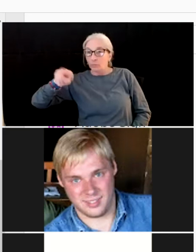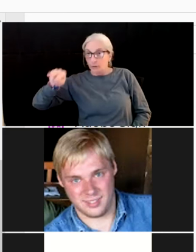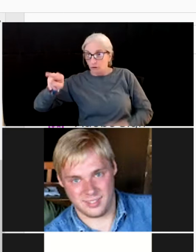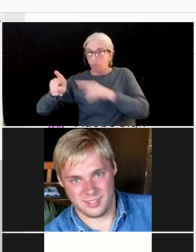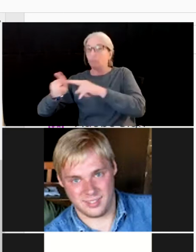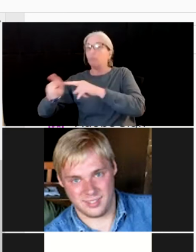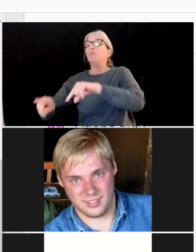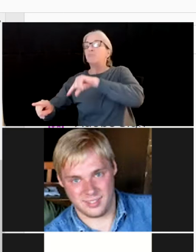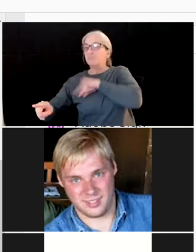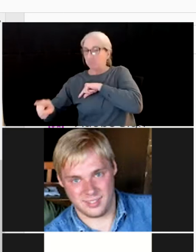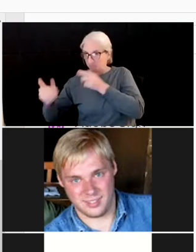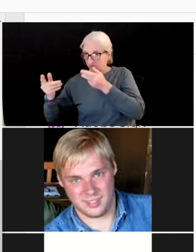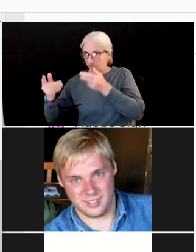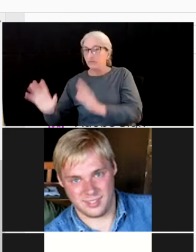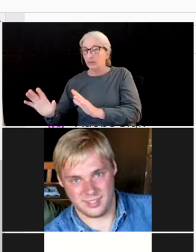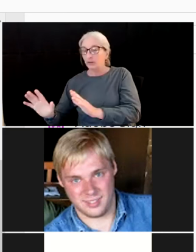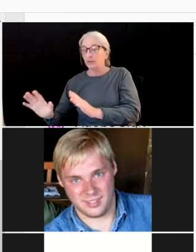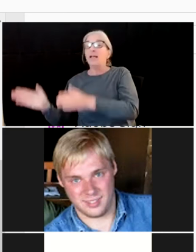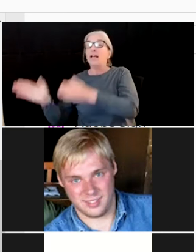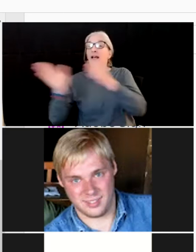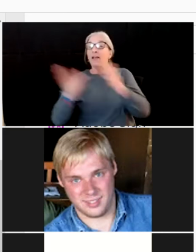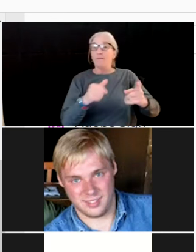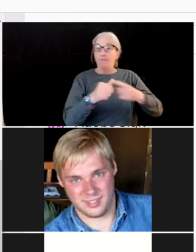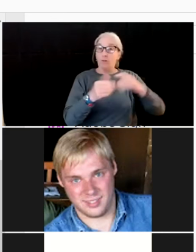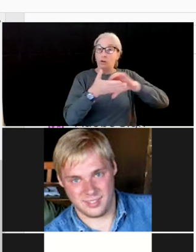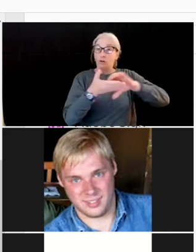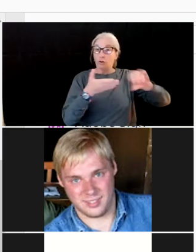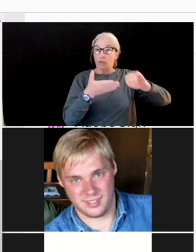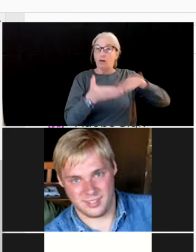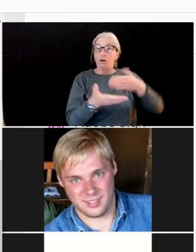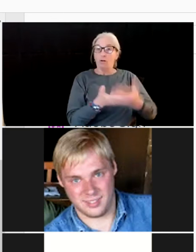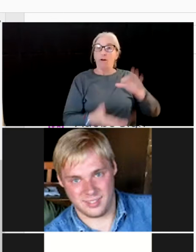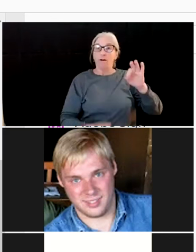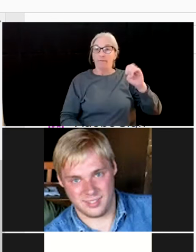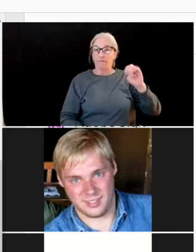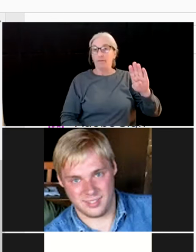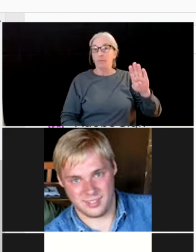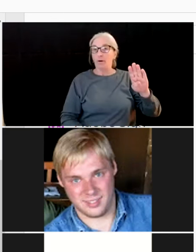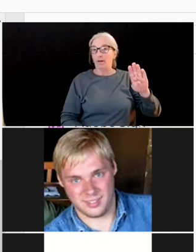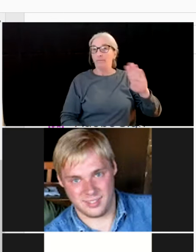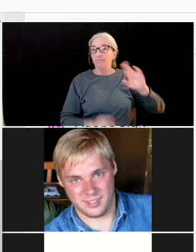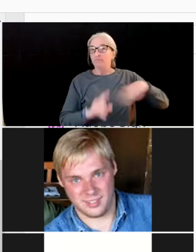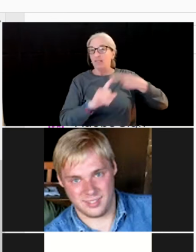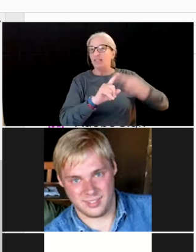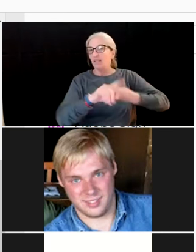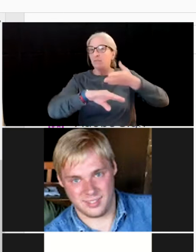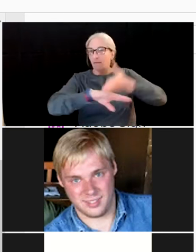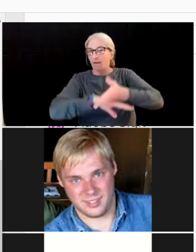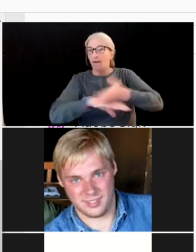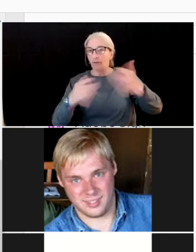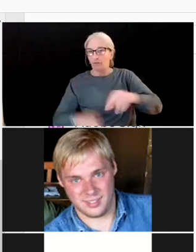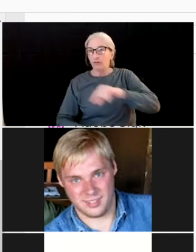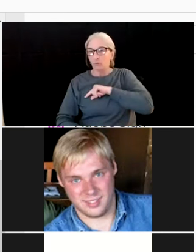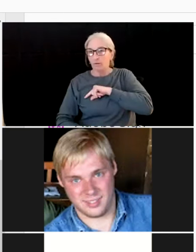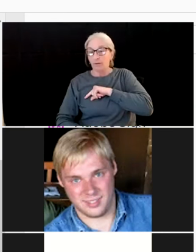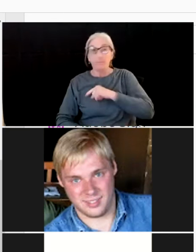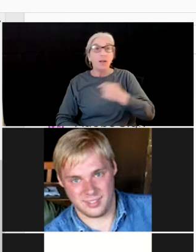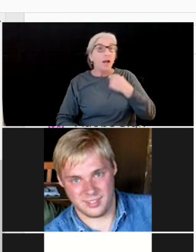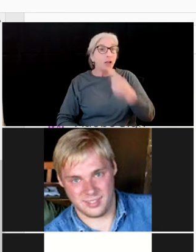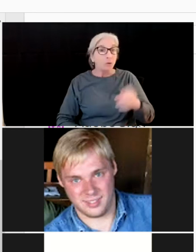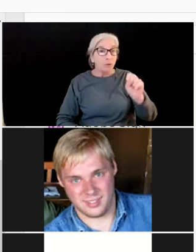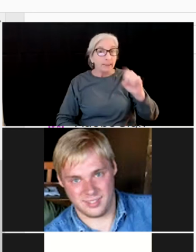be paid in February. And similarly, like I said, SSDI payments